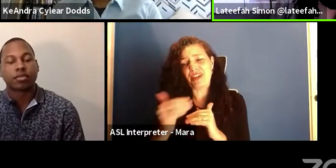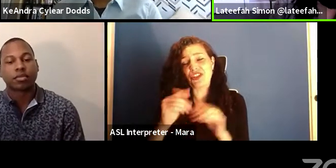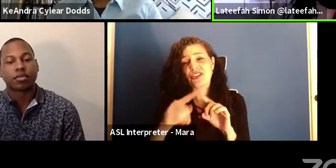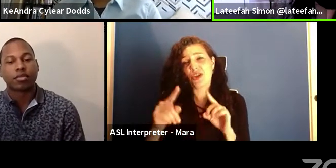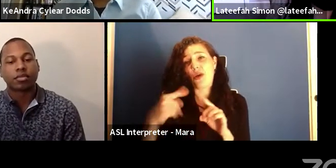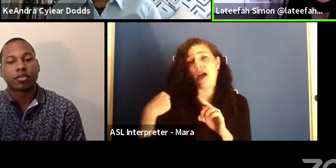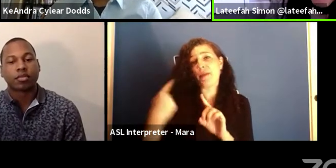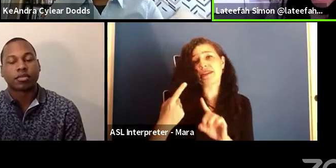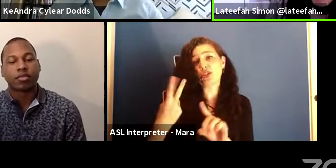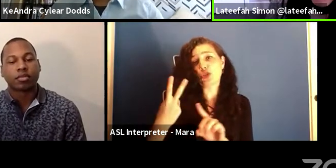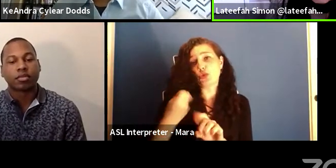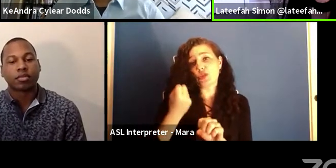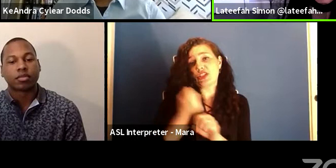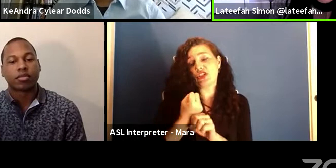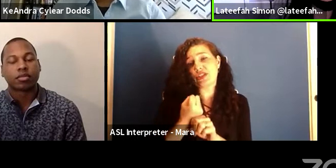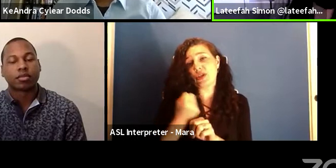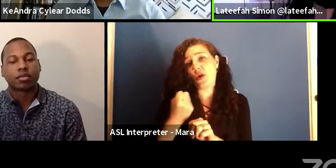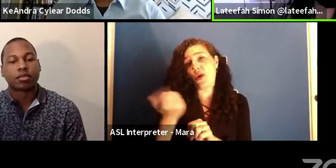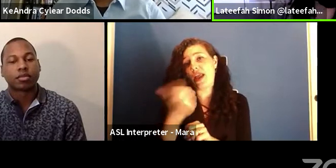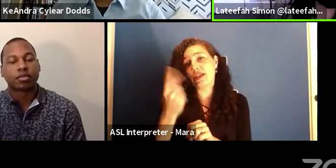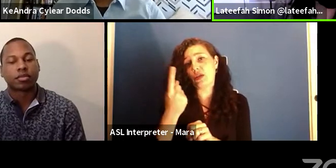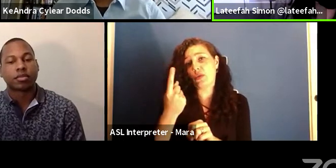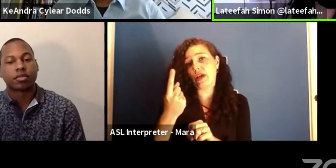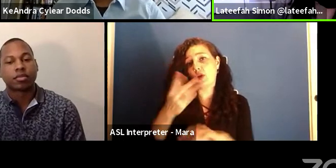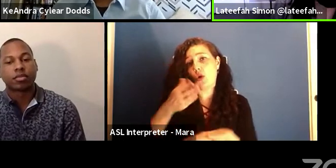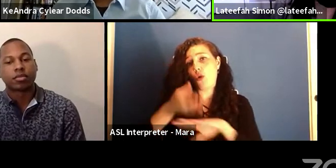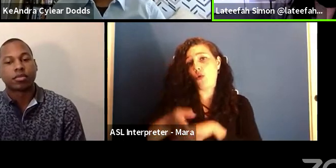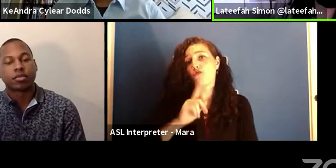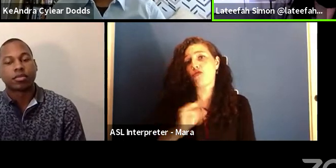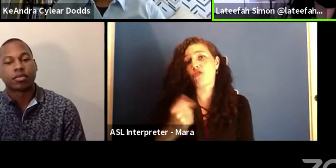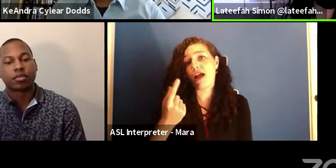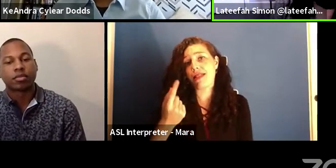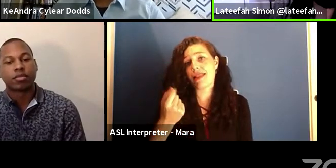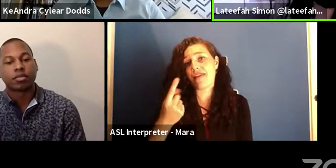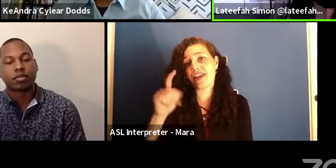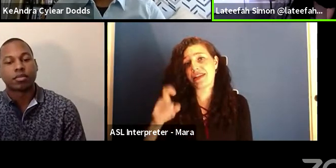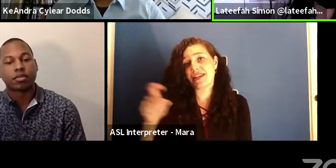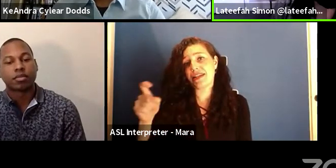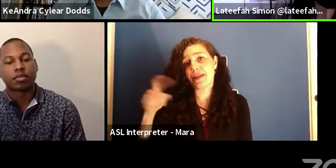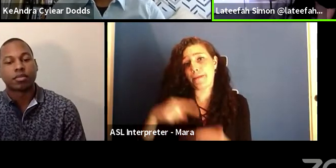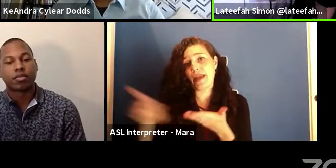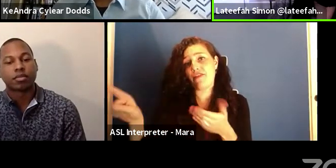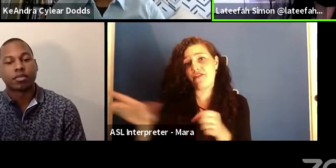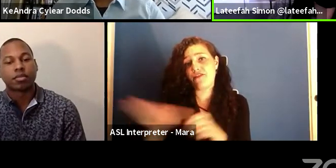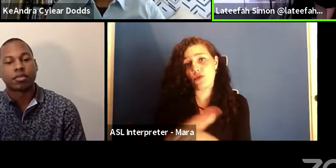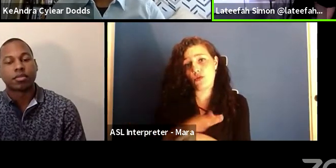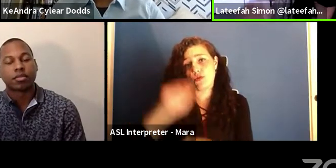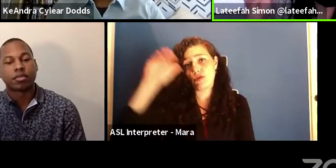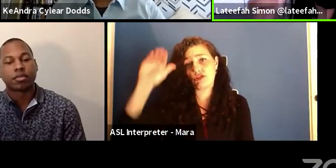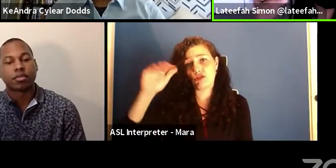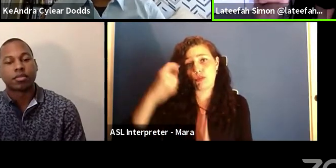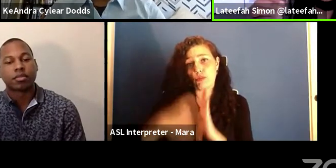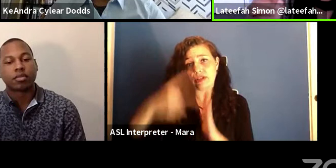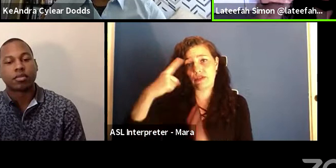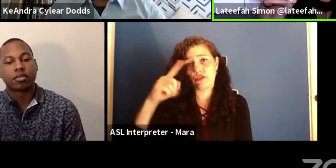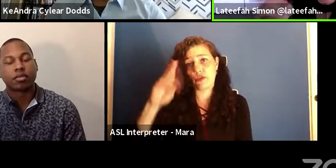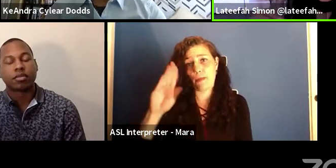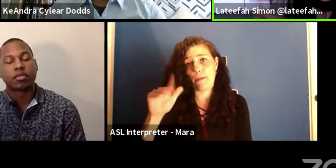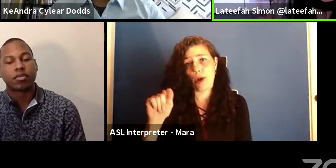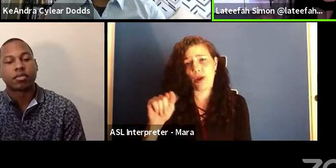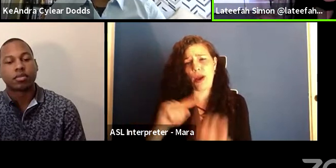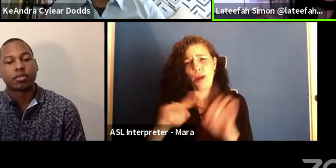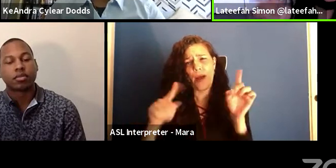the age of 11 years old, you had to pay full adult price for BART. What we know when we look at